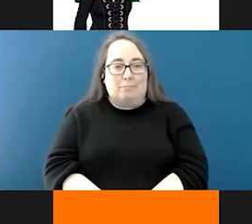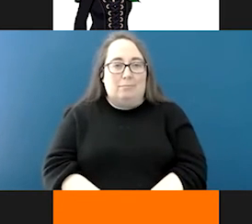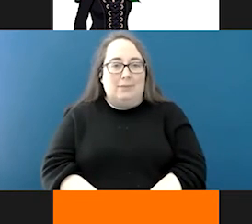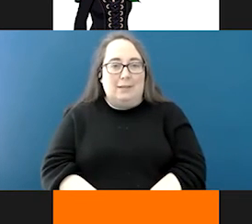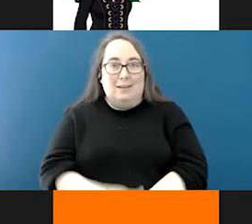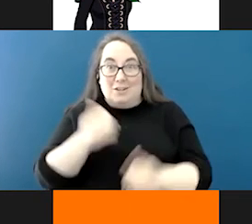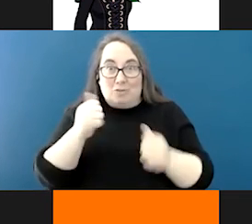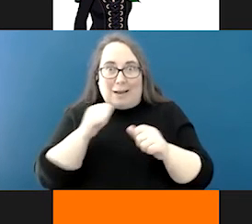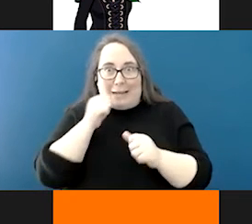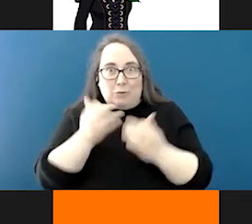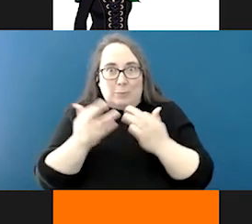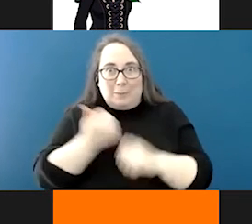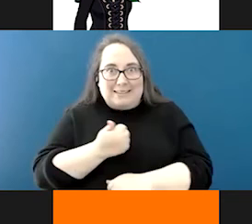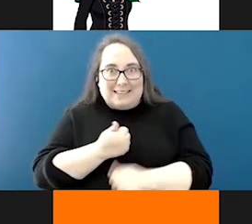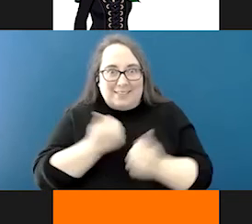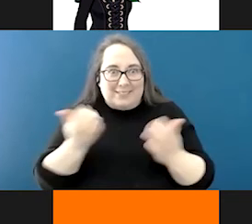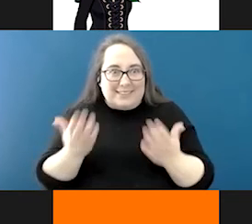burn myself here.